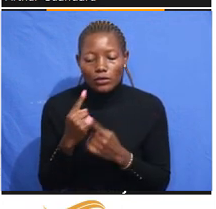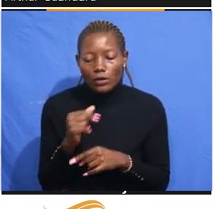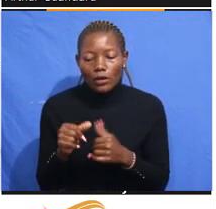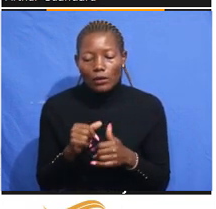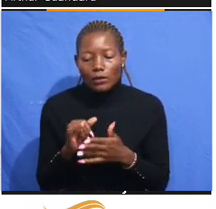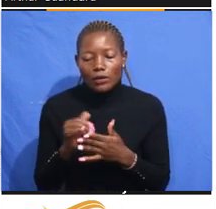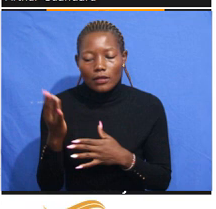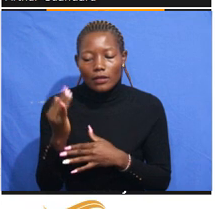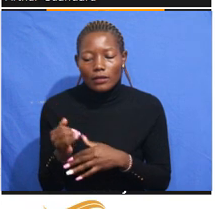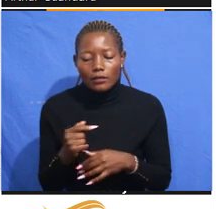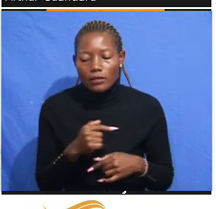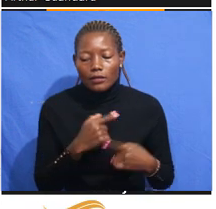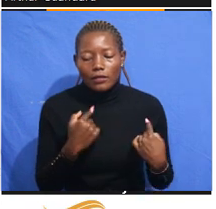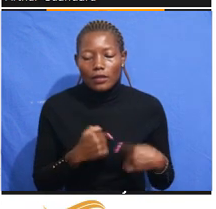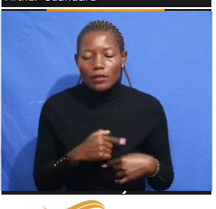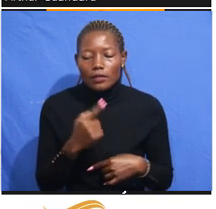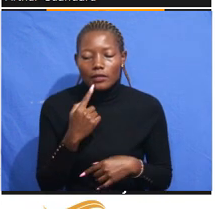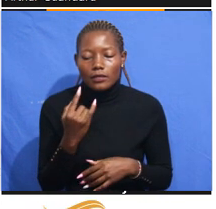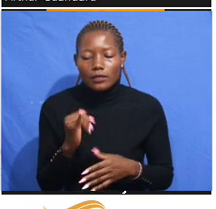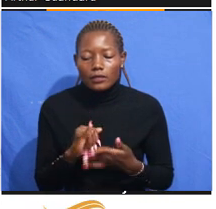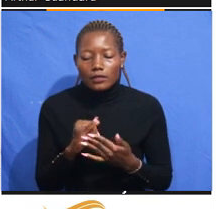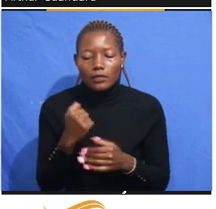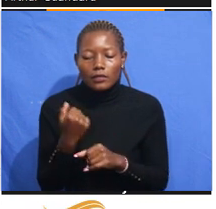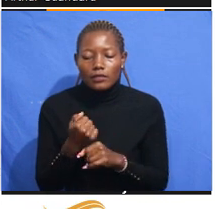heart is referred to as a double pump.